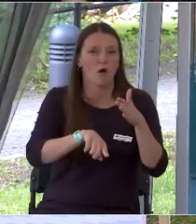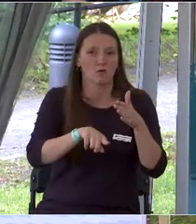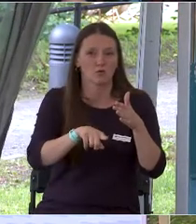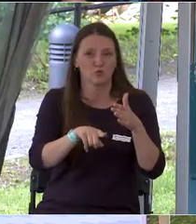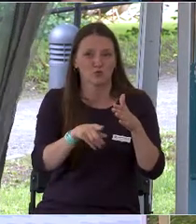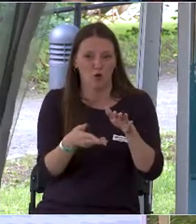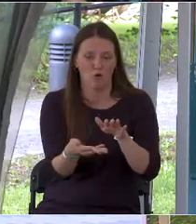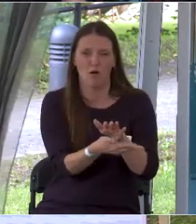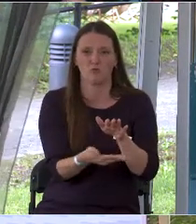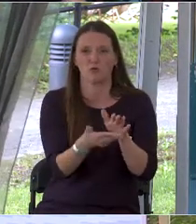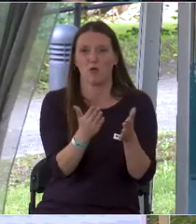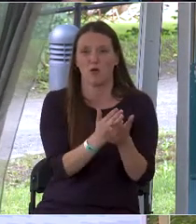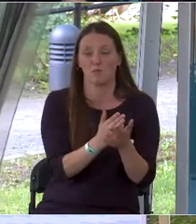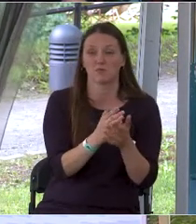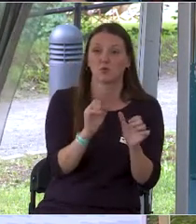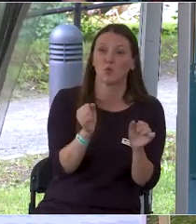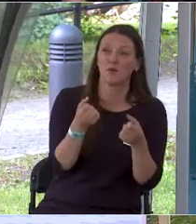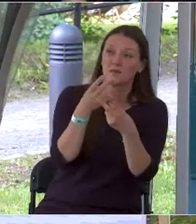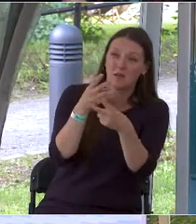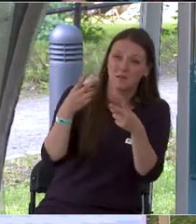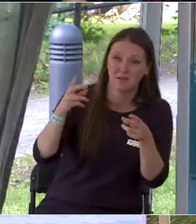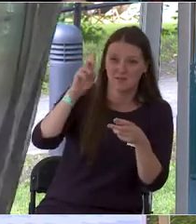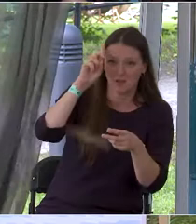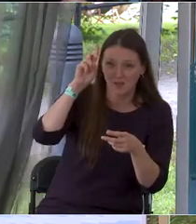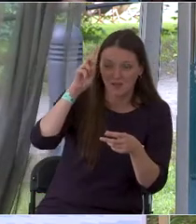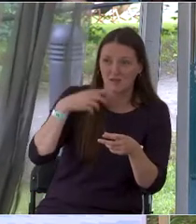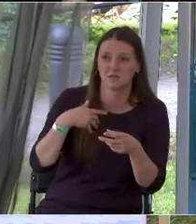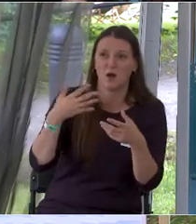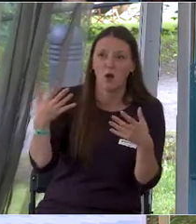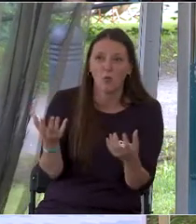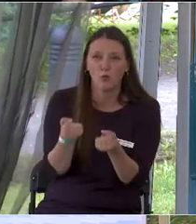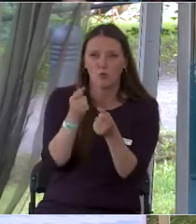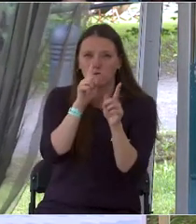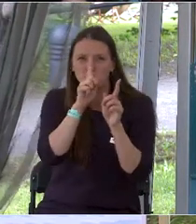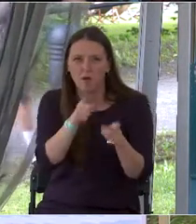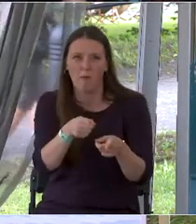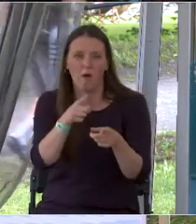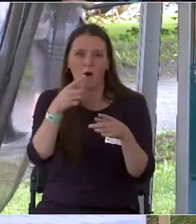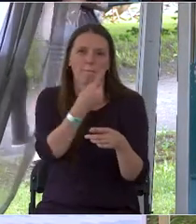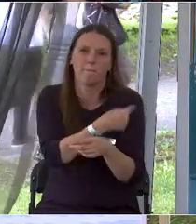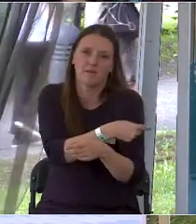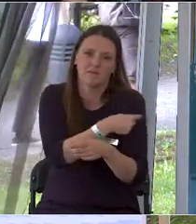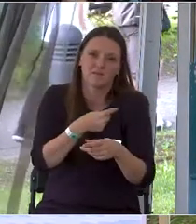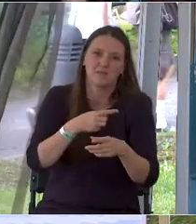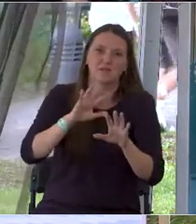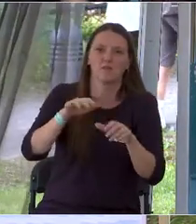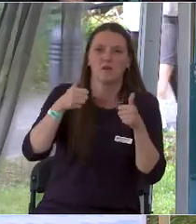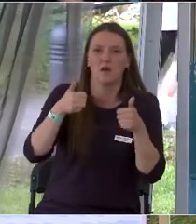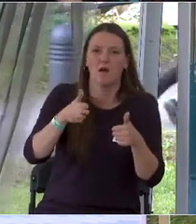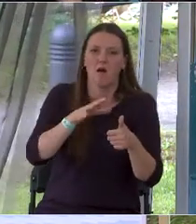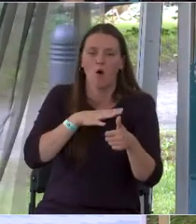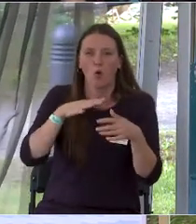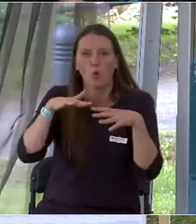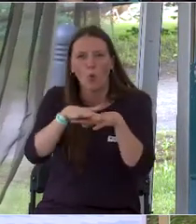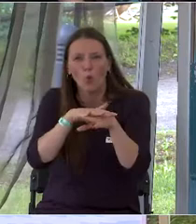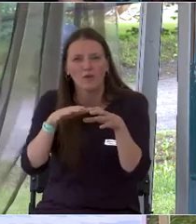Because if we look at other countries that have been trying to establish similar welfare states, but have failed several times, it's just because of